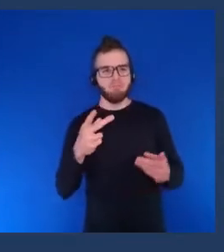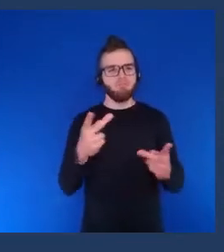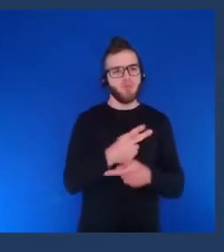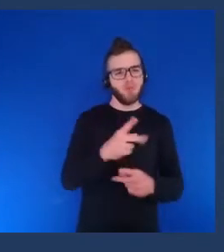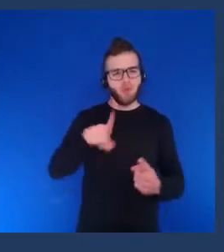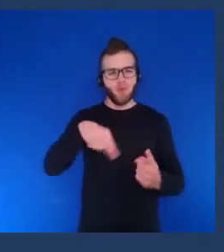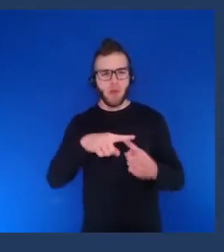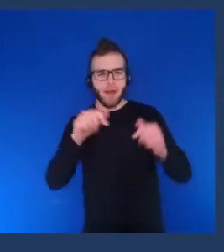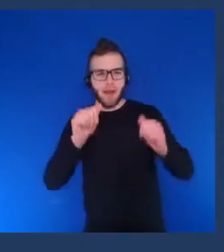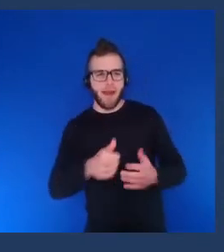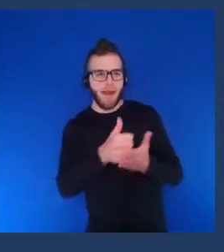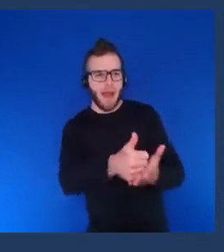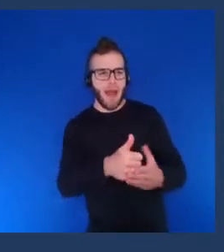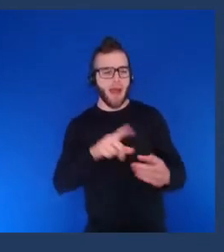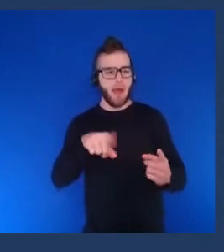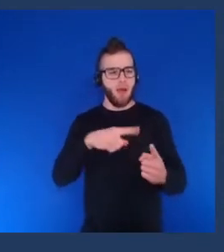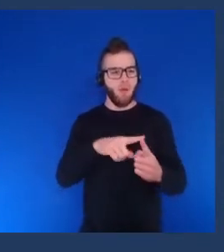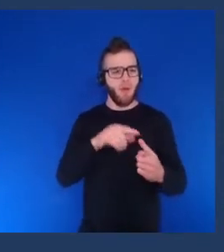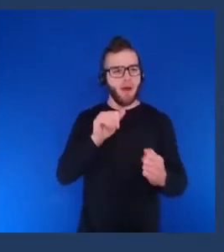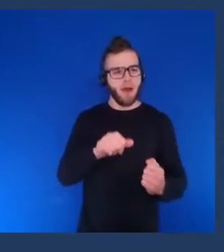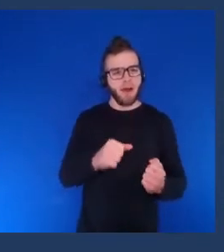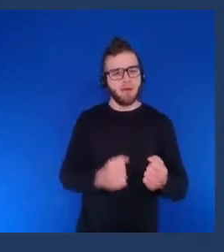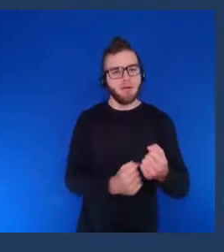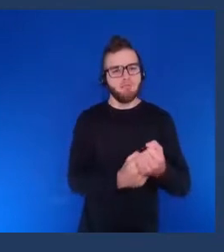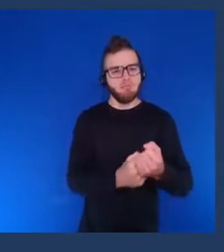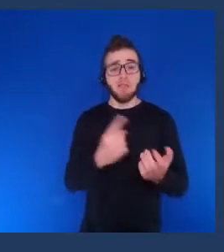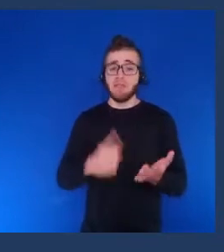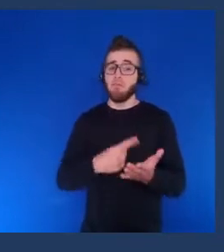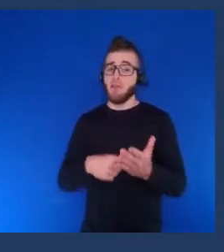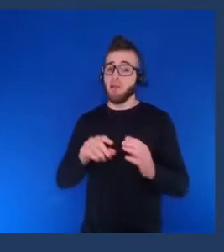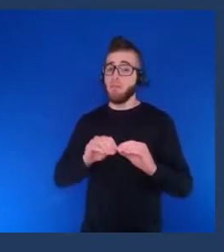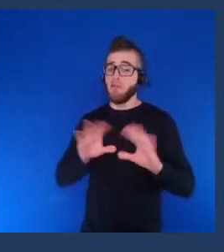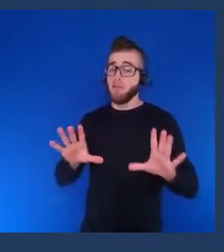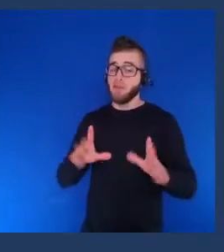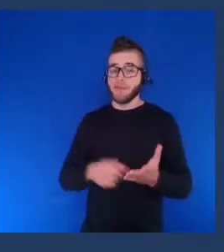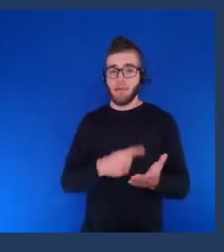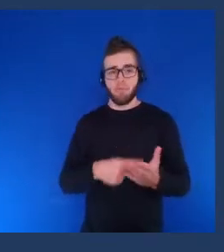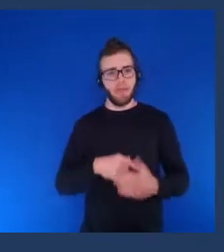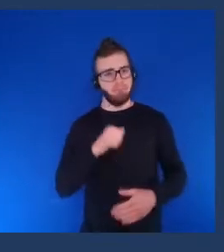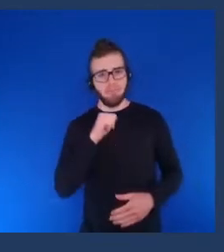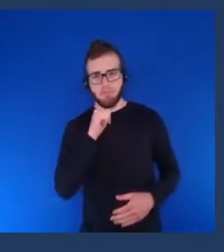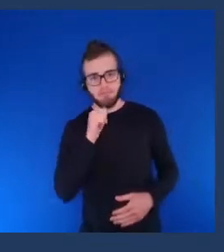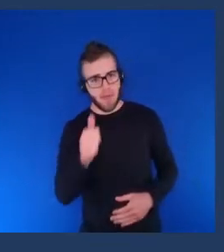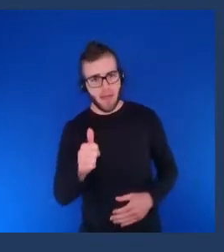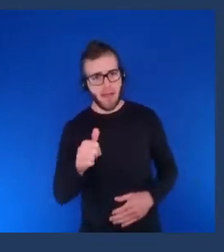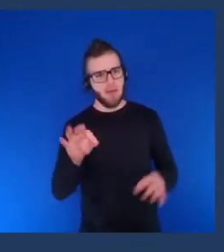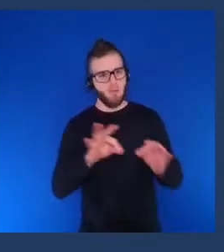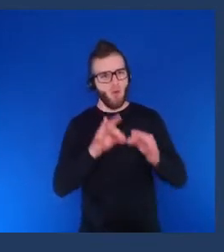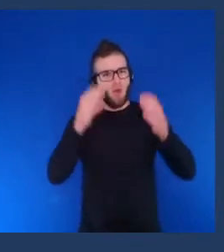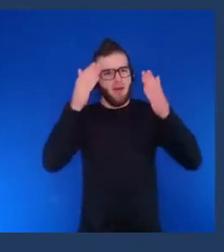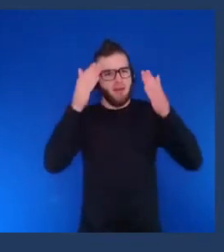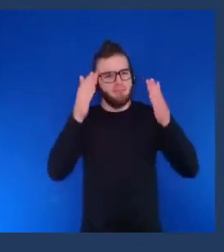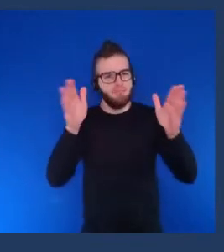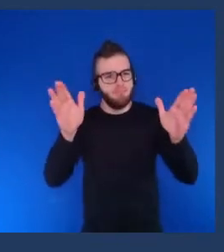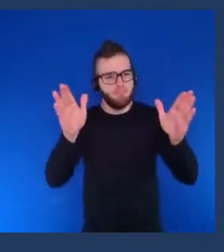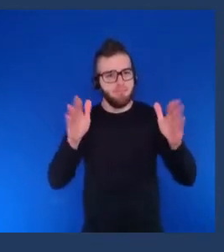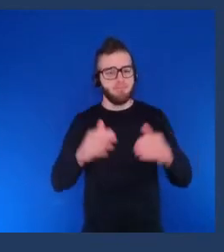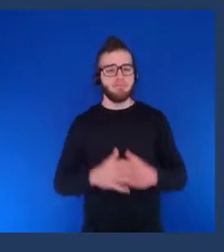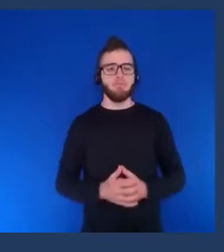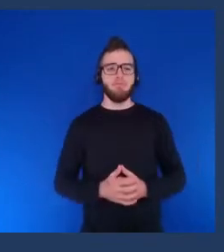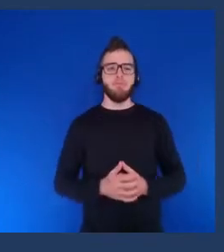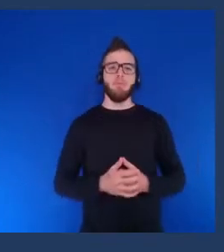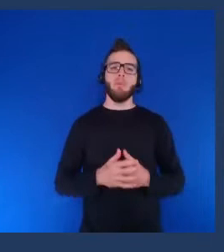not obvious, but you have to have an open mind. I think as we've continued to get more rhythm together and I've become more comfortable